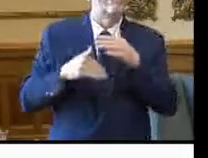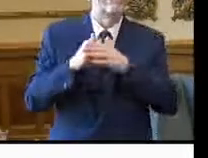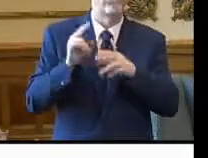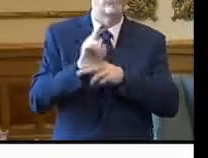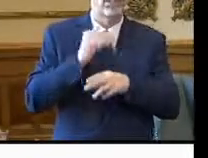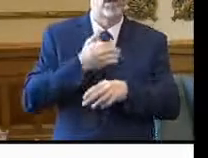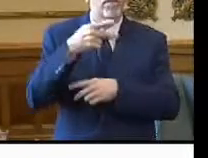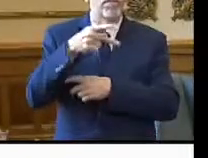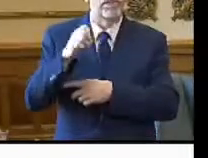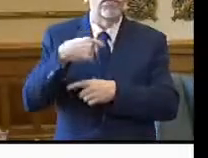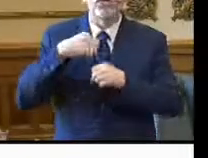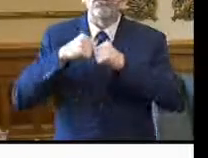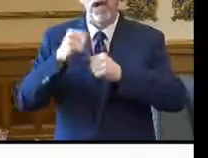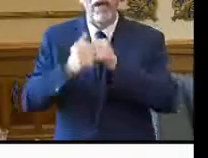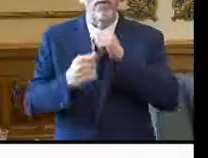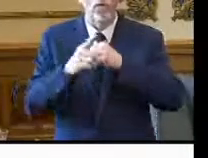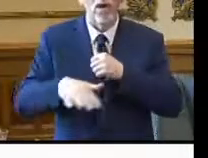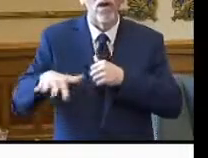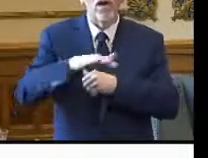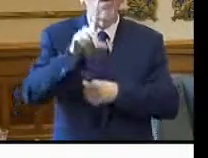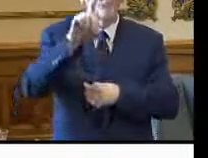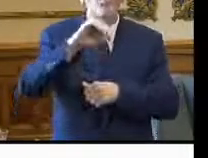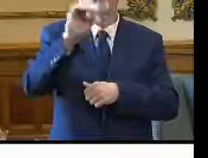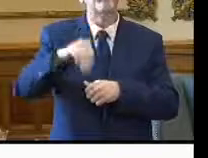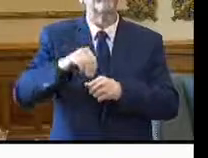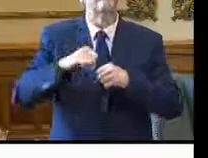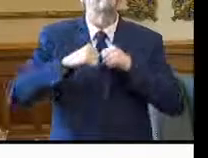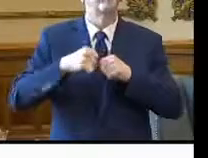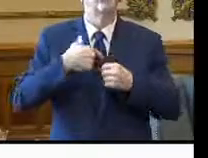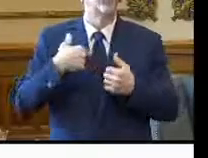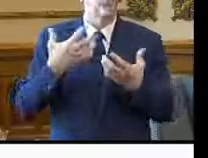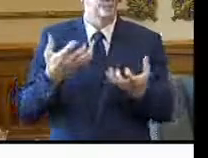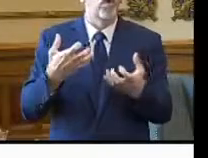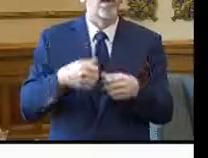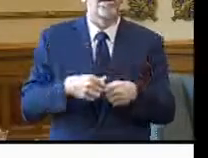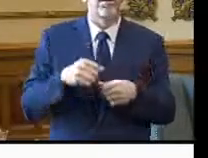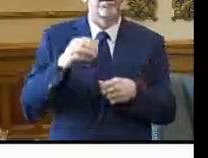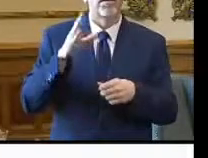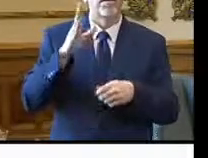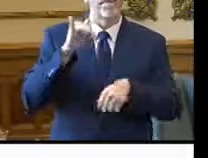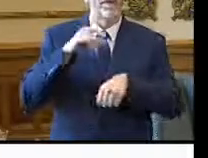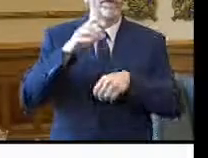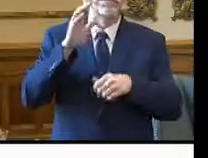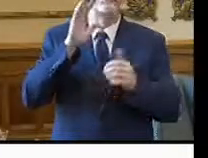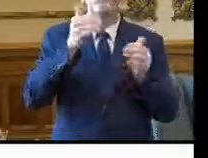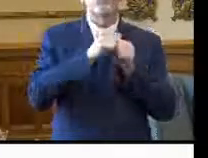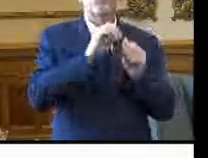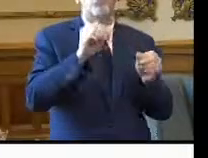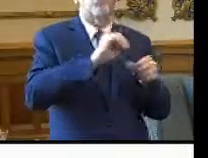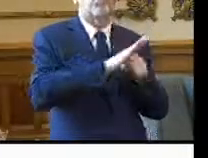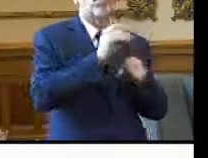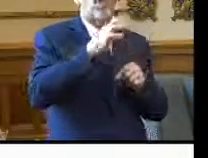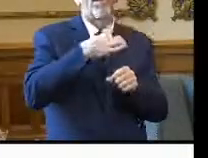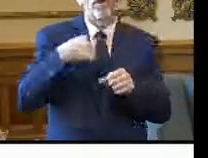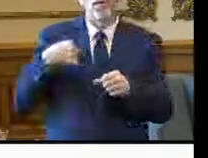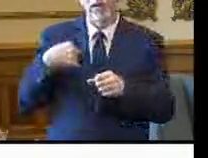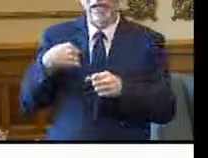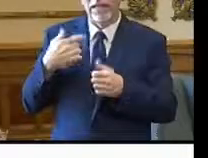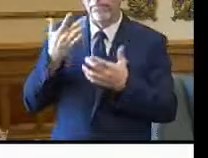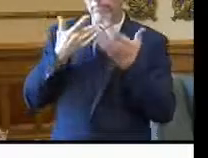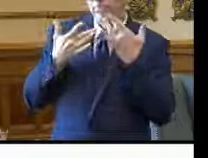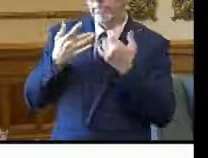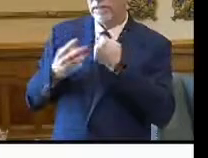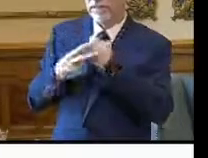protect everybody in the 100% fashion that we would like to do, not at the time of a pandemic, versus if we conserved as strictly